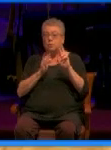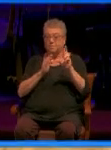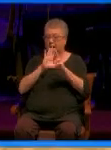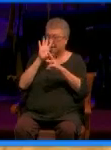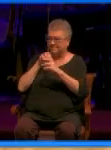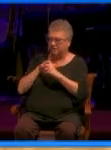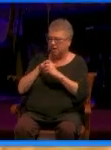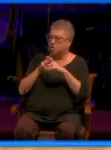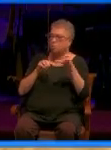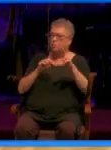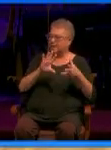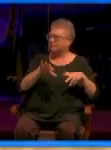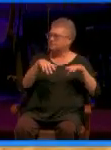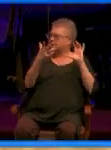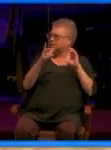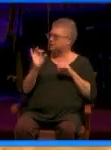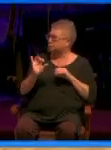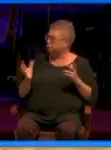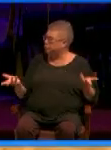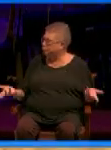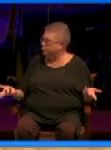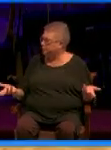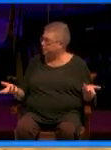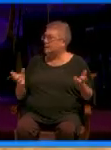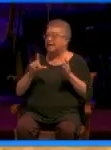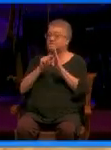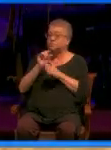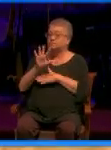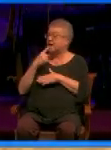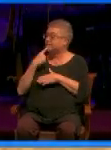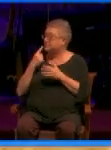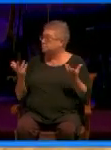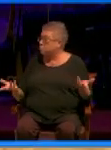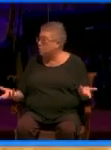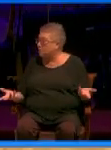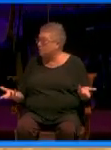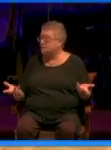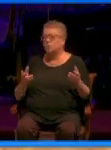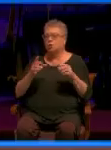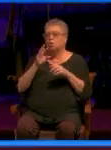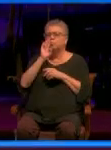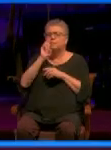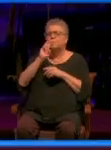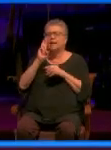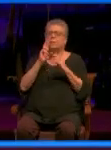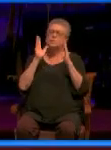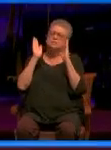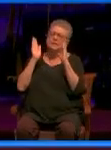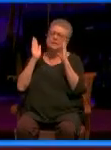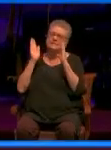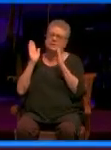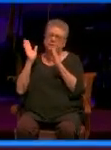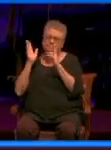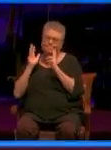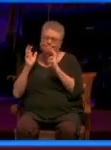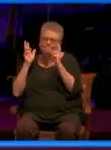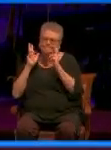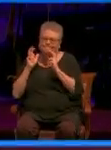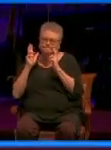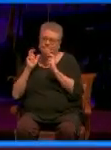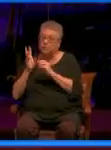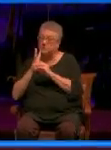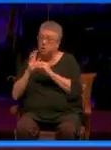She's a mess, too. Listen to what it says in verse 5. Now, Rebekah was listening when Isaac spoke to his son